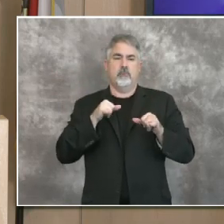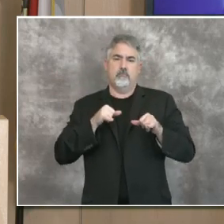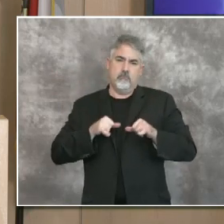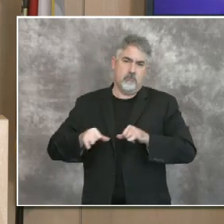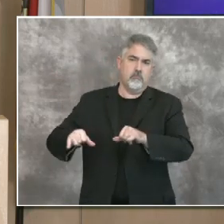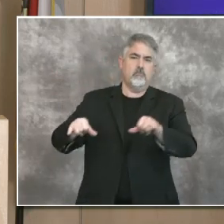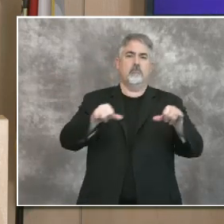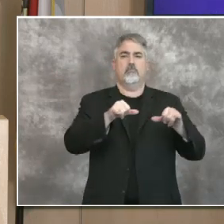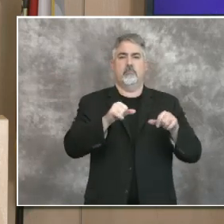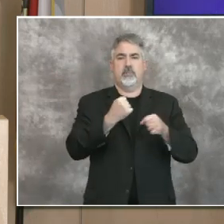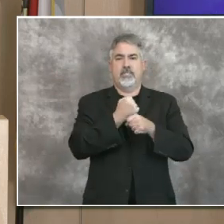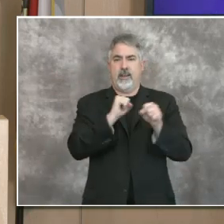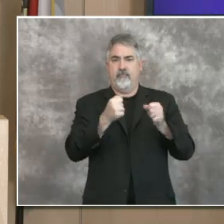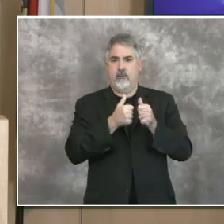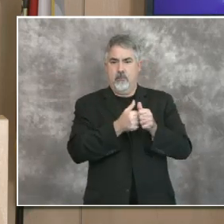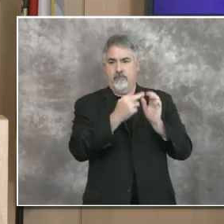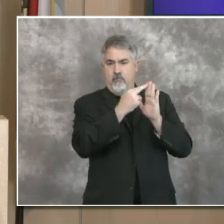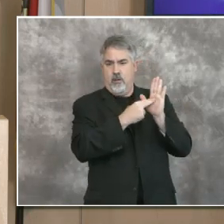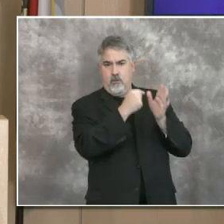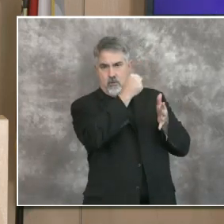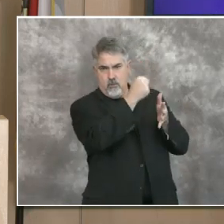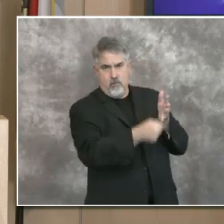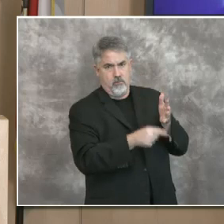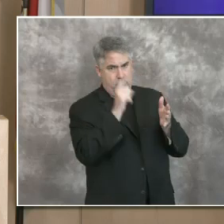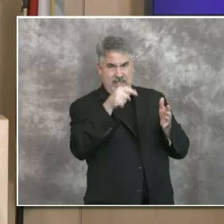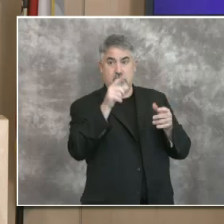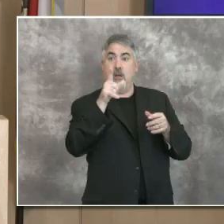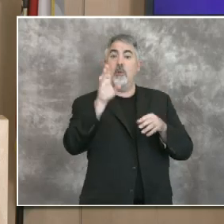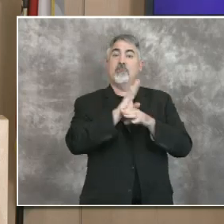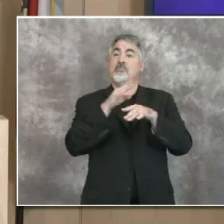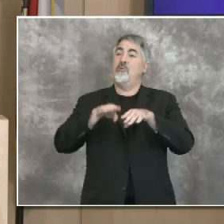to when the time comes to reopen.